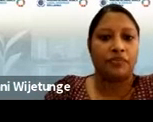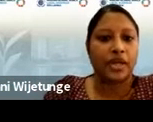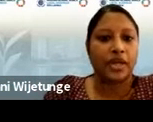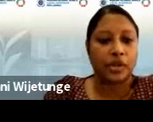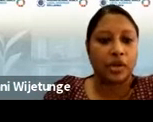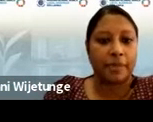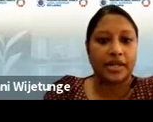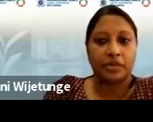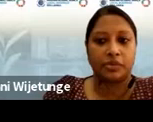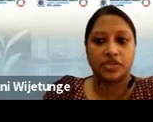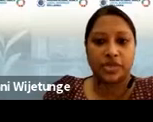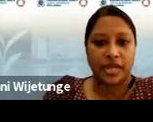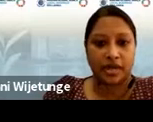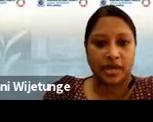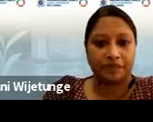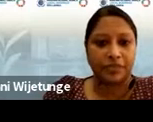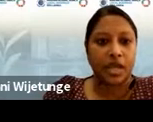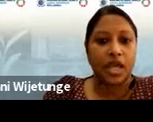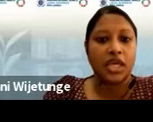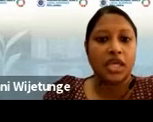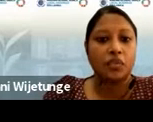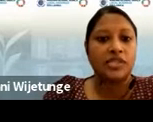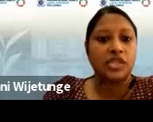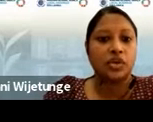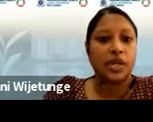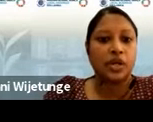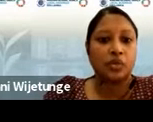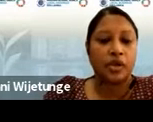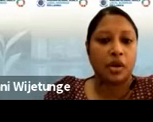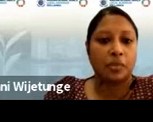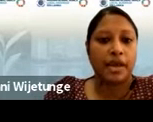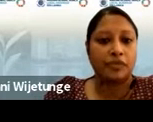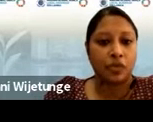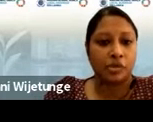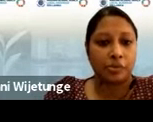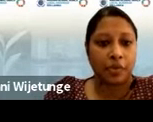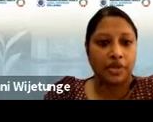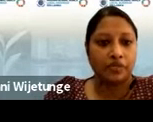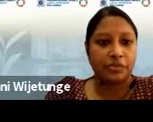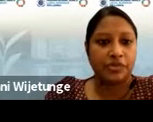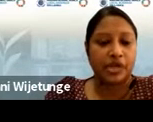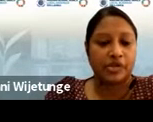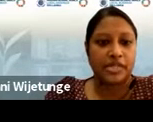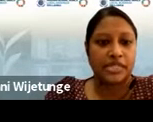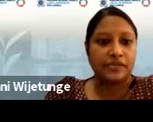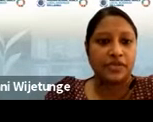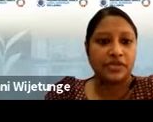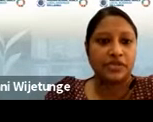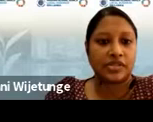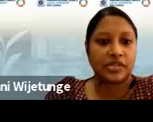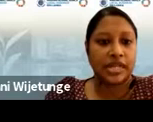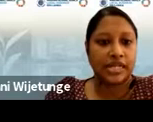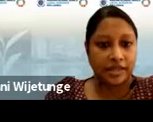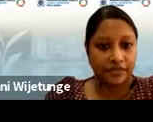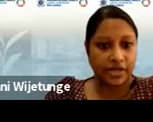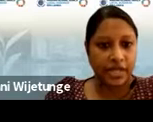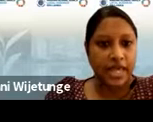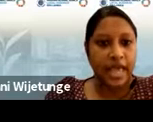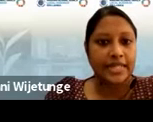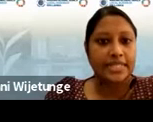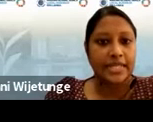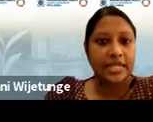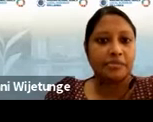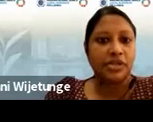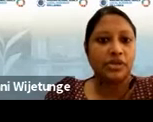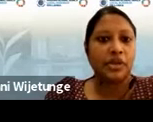of UN Global Compact Network Sri Lanka. He was the UN Global Compact focal point from 2007 to 2011